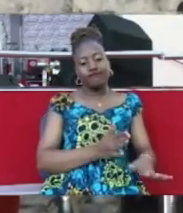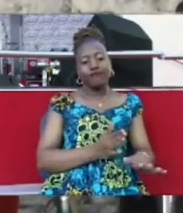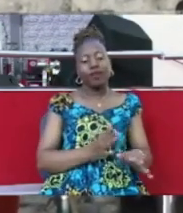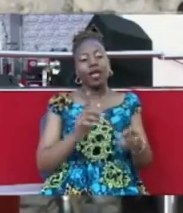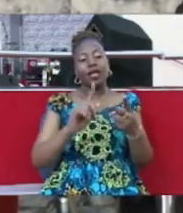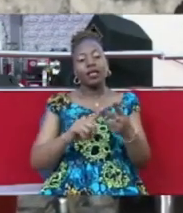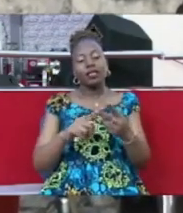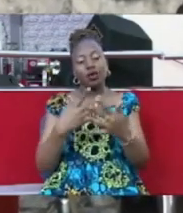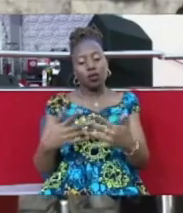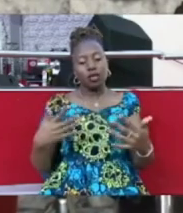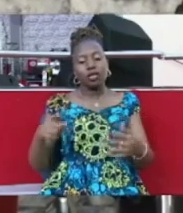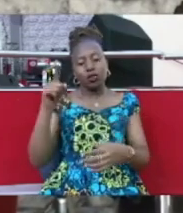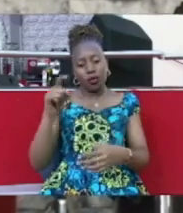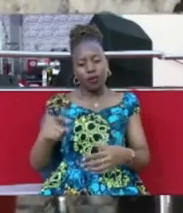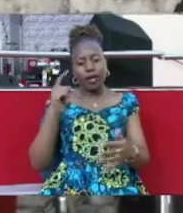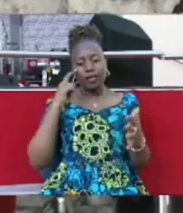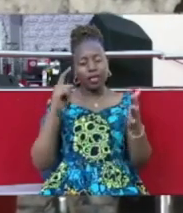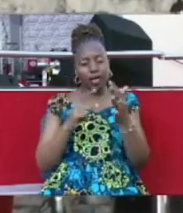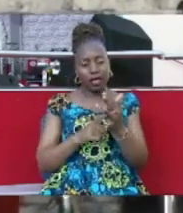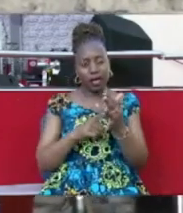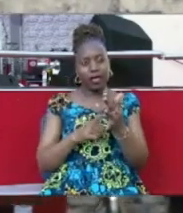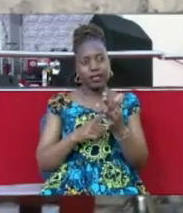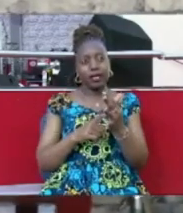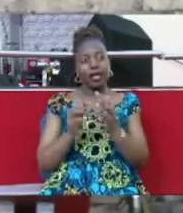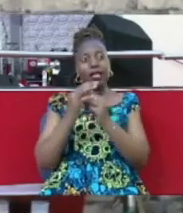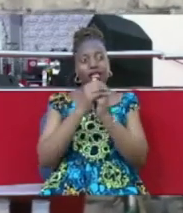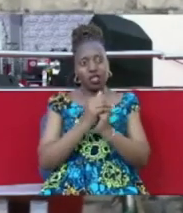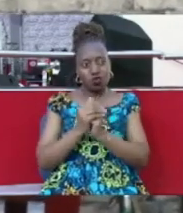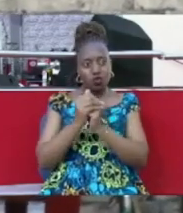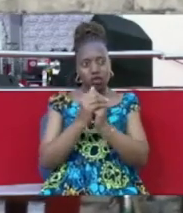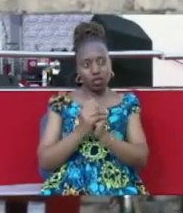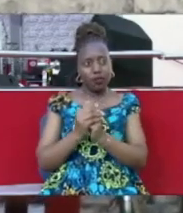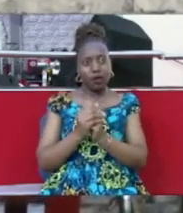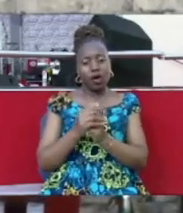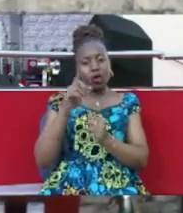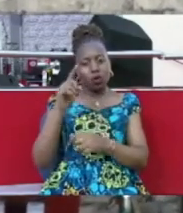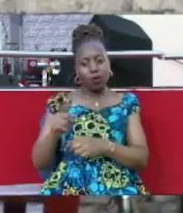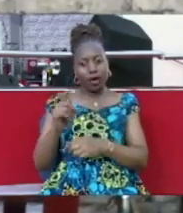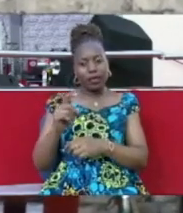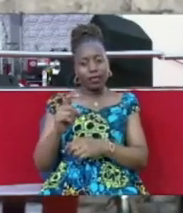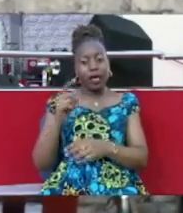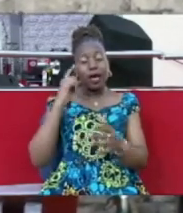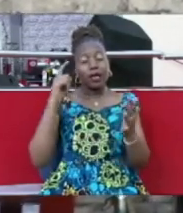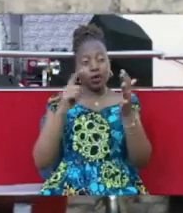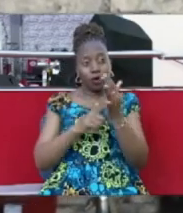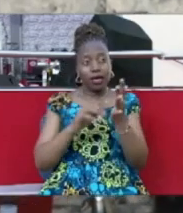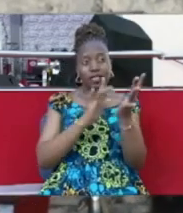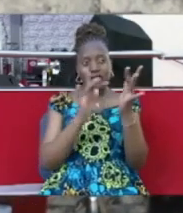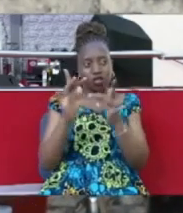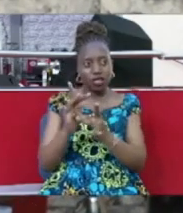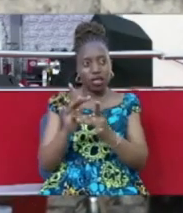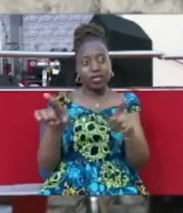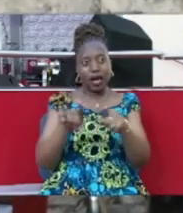realize in worship, you recognize the Savior, Jesus as the Savior. Katika kuabudu lazima umtambue Kristo